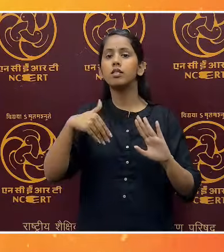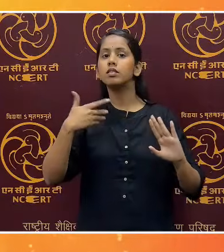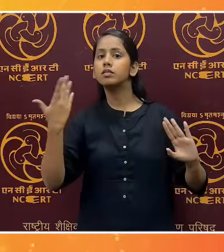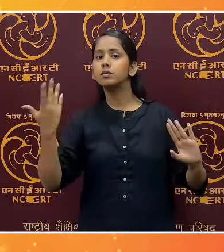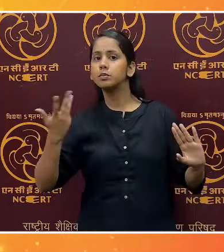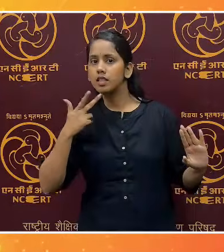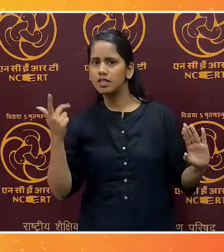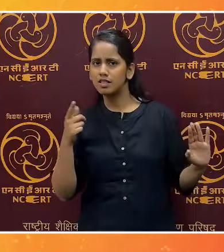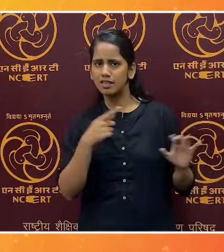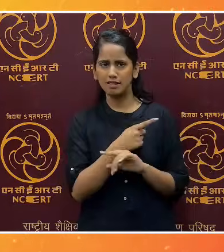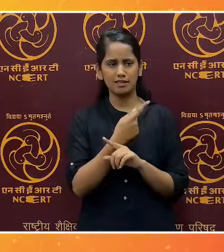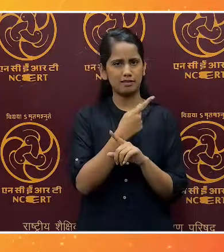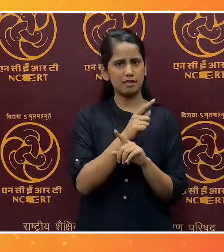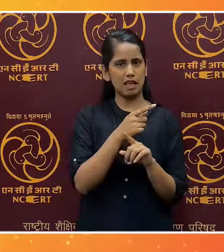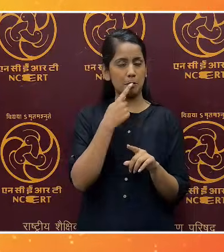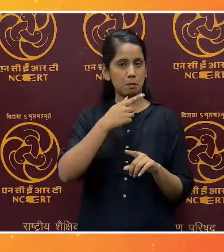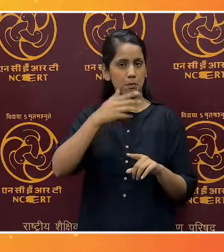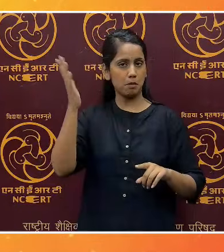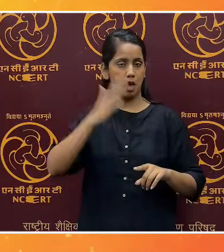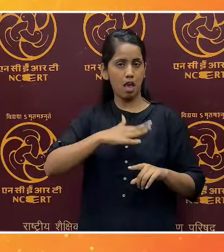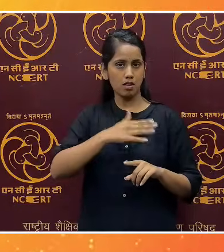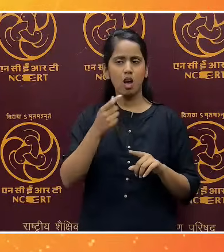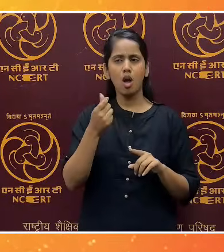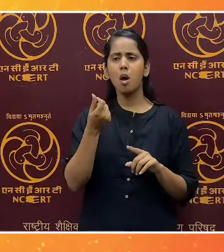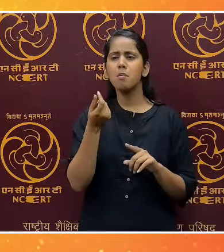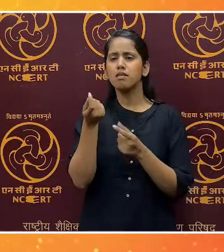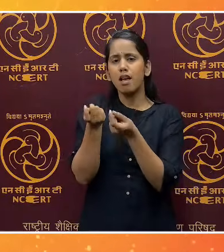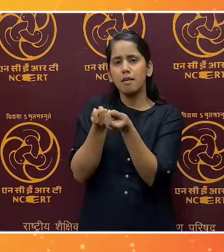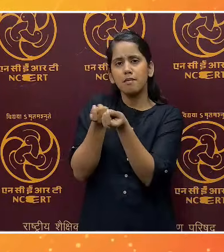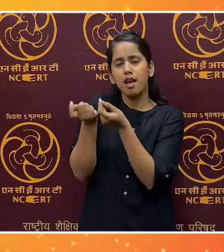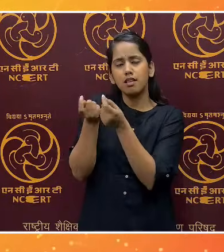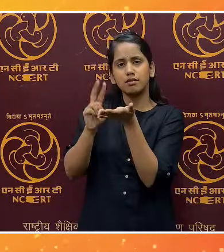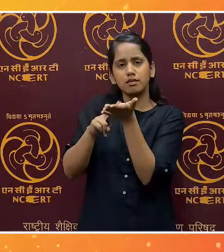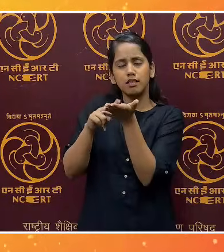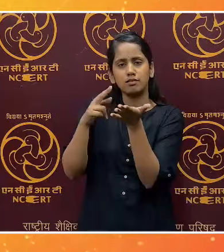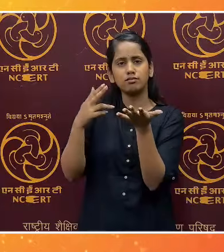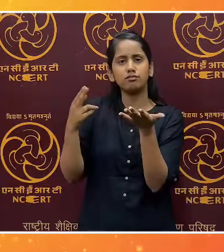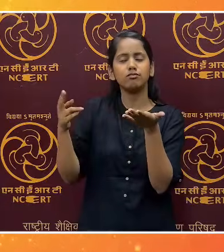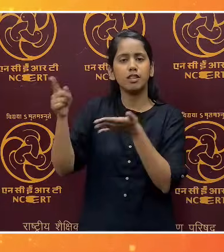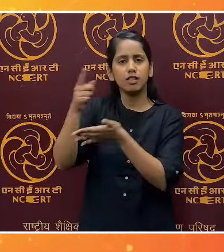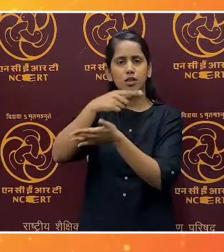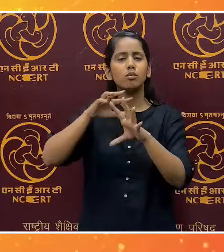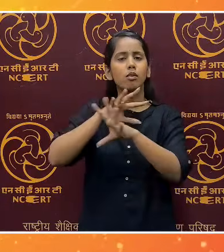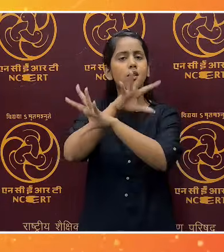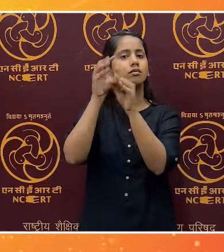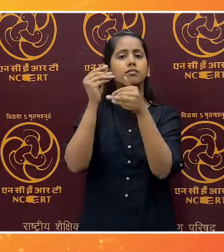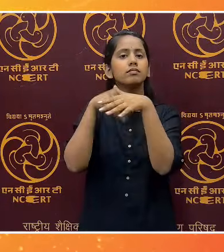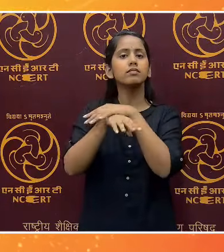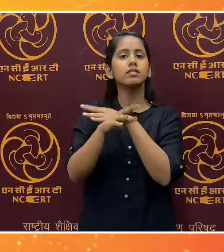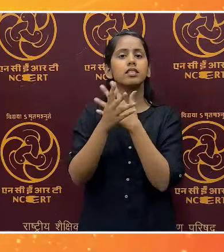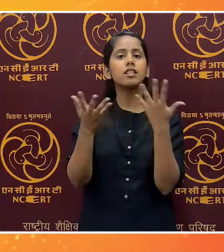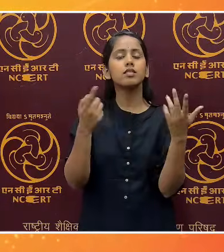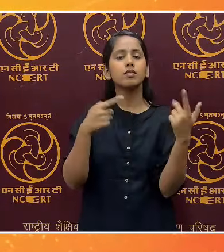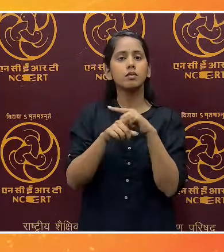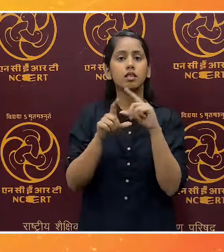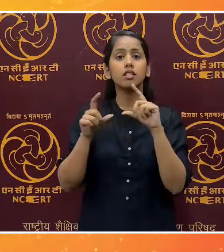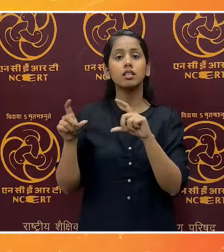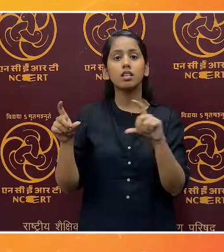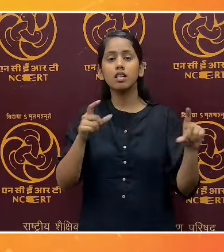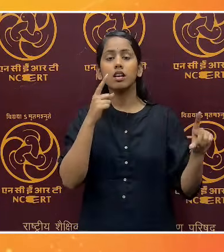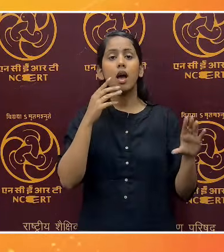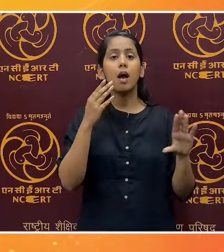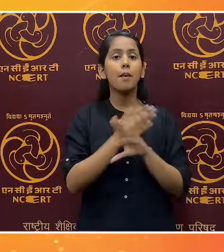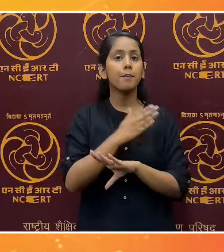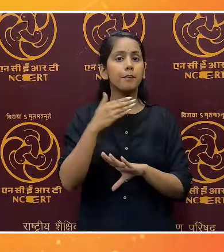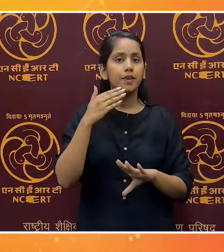and is it really expensive or cost effective in nature, and what all things are there that you need to take care of while creating